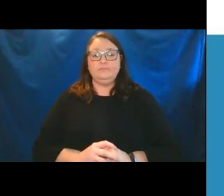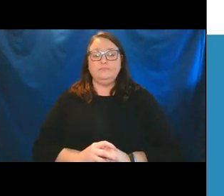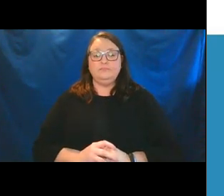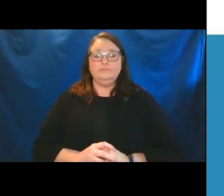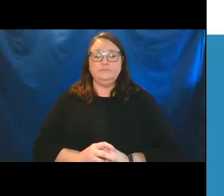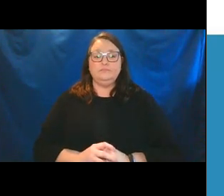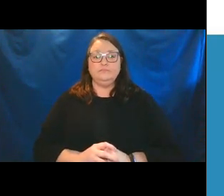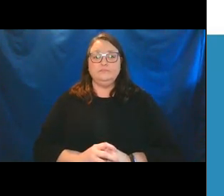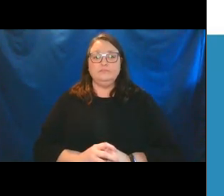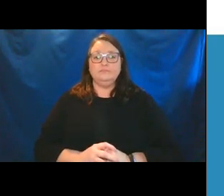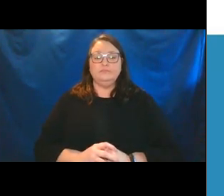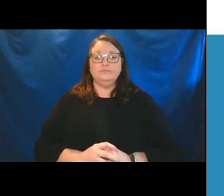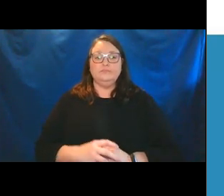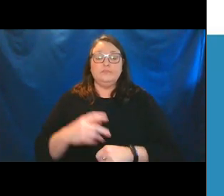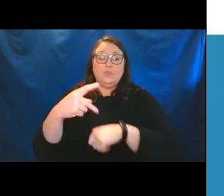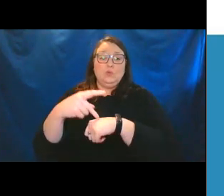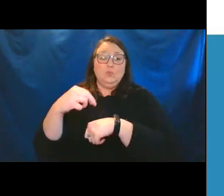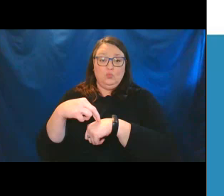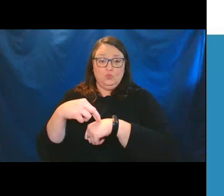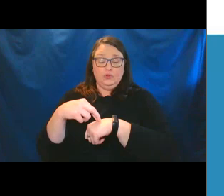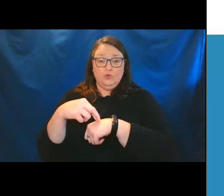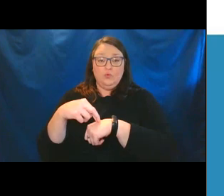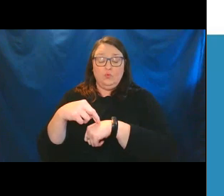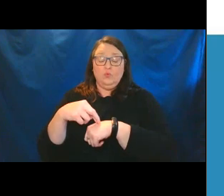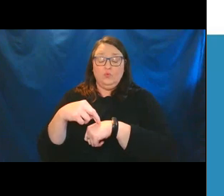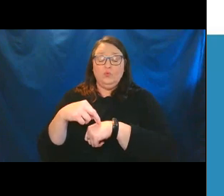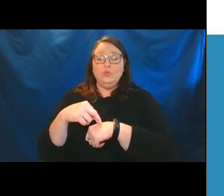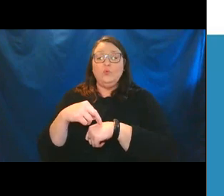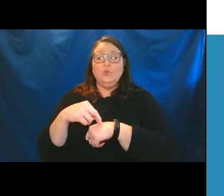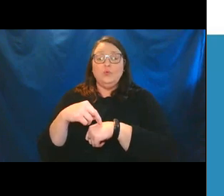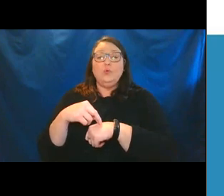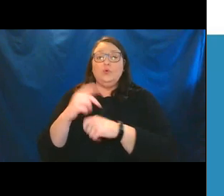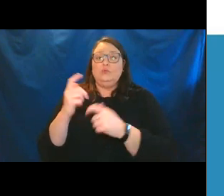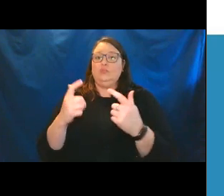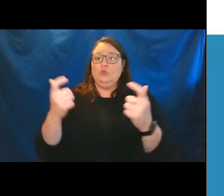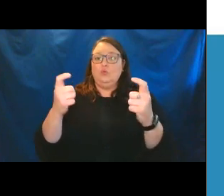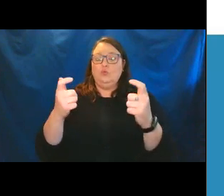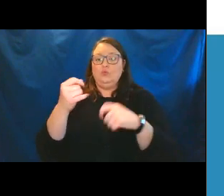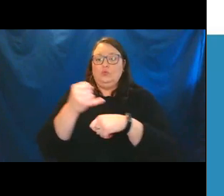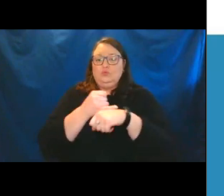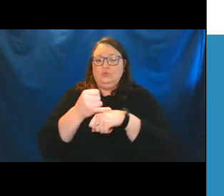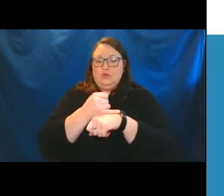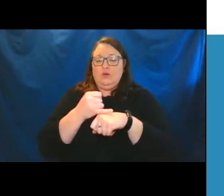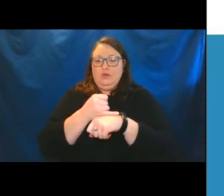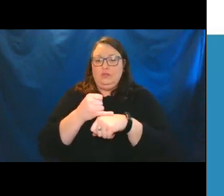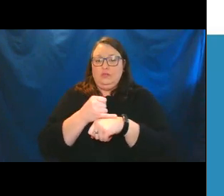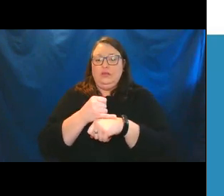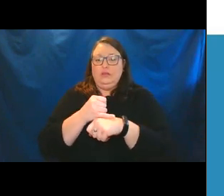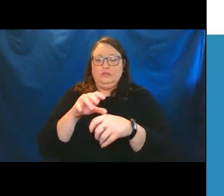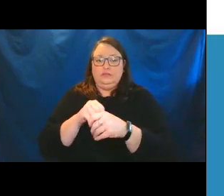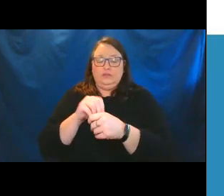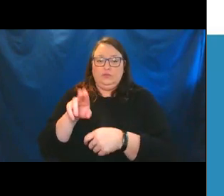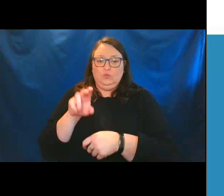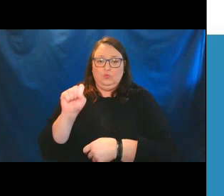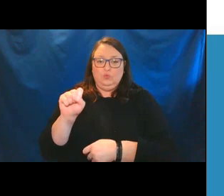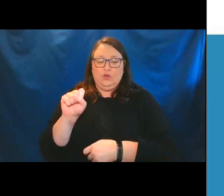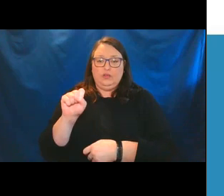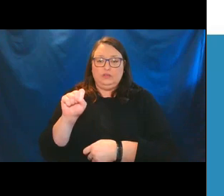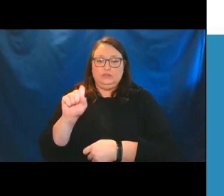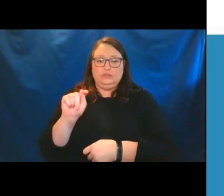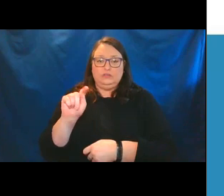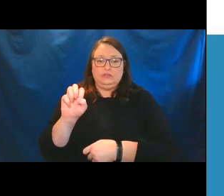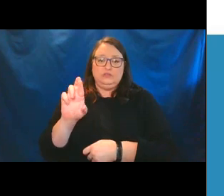are we? Puerto Rico is the larger island in the U.S.